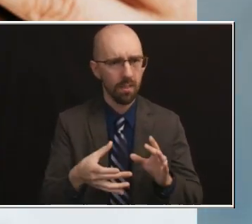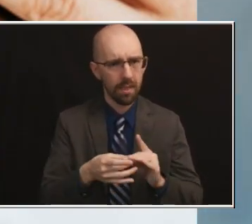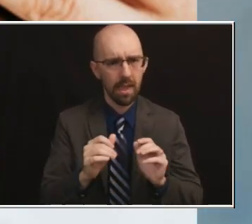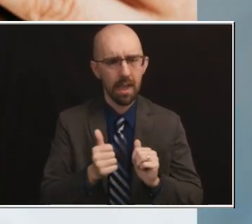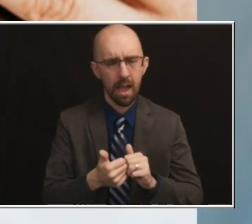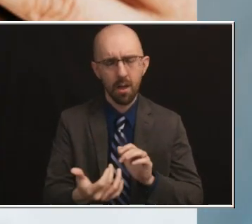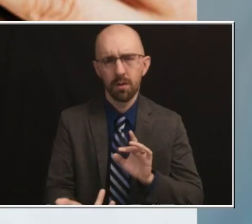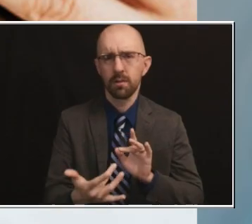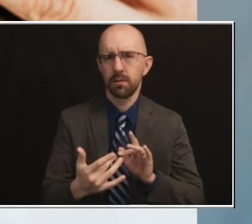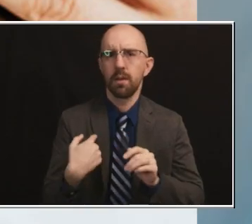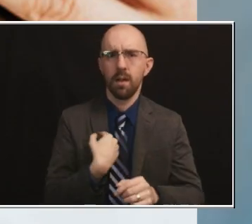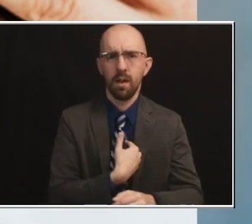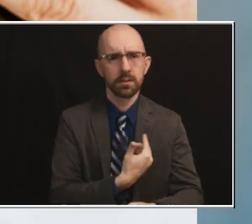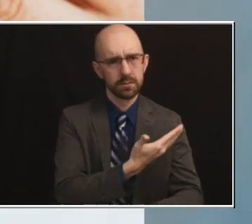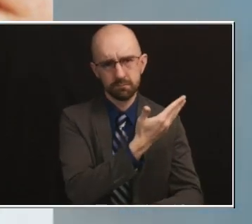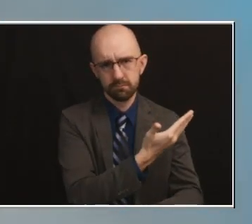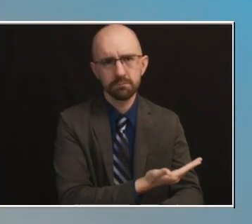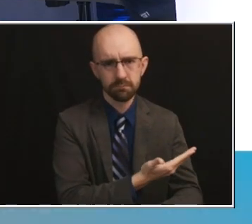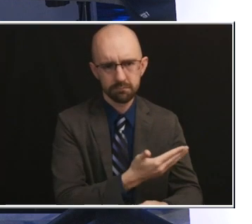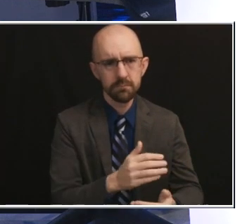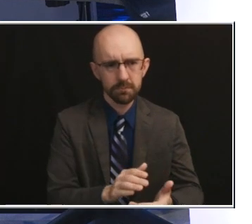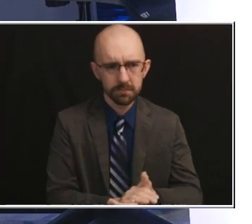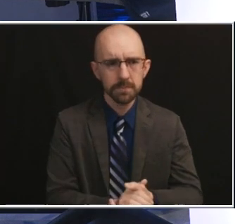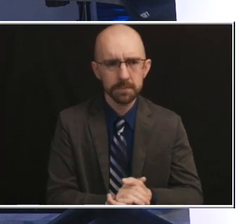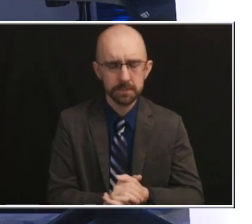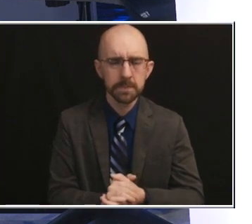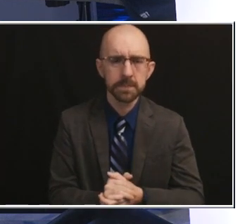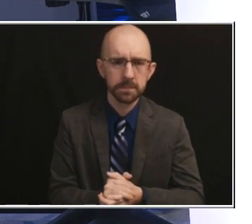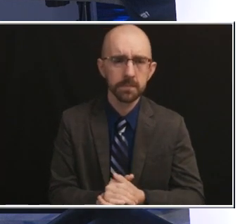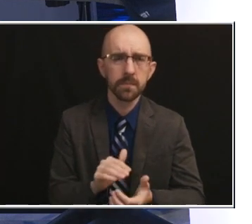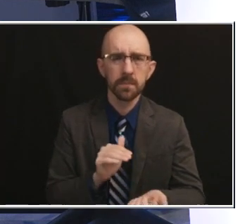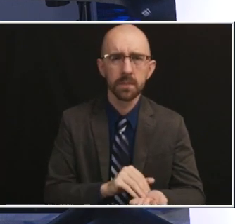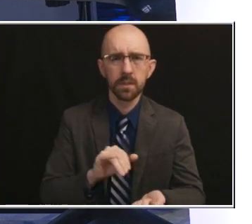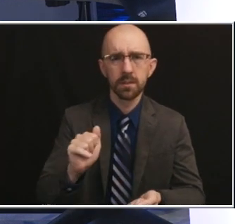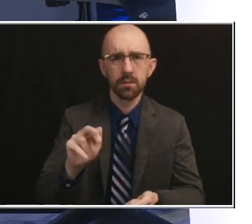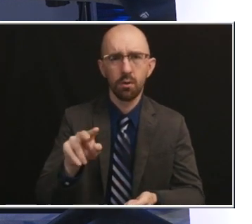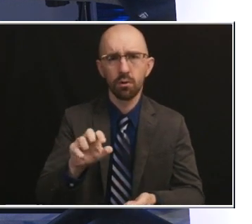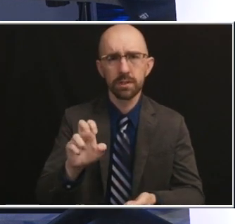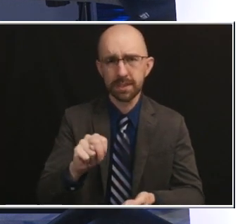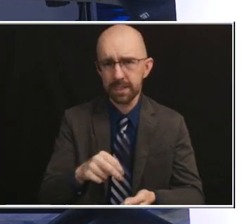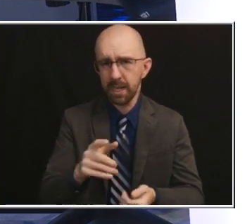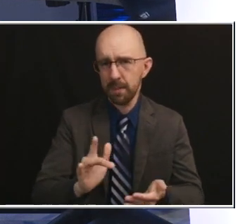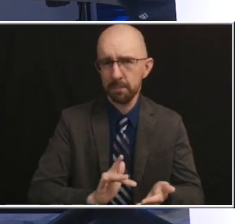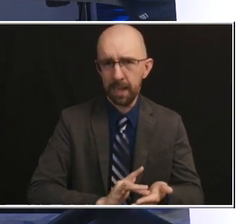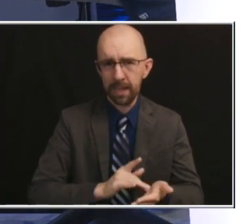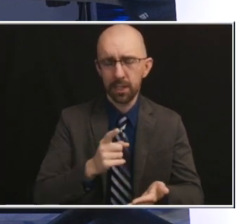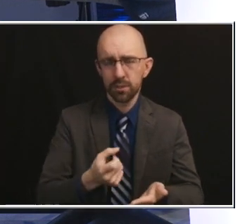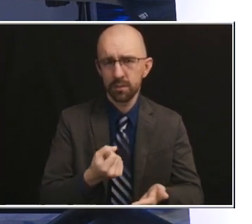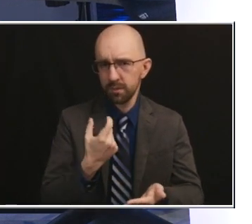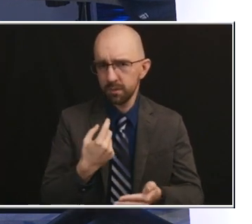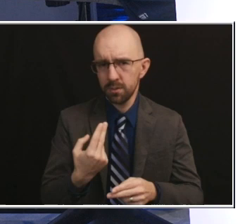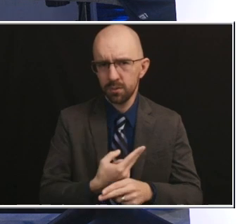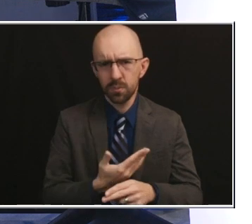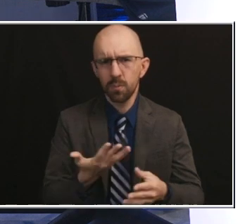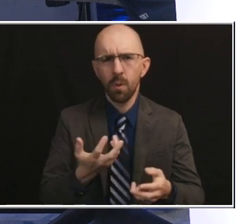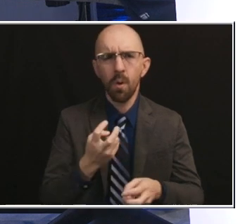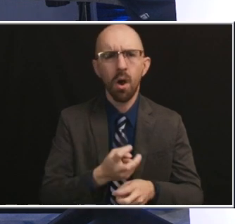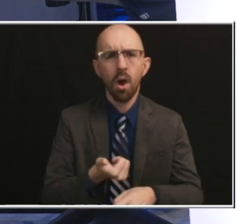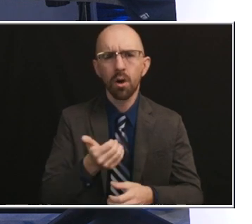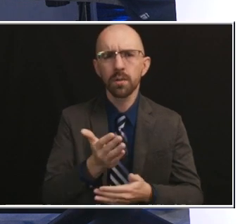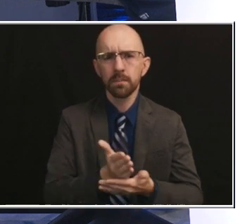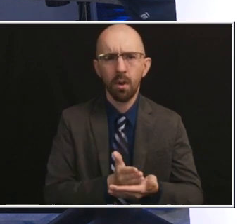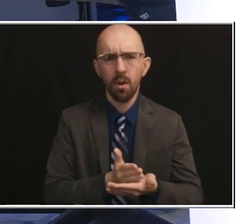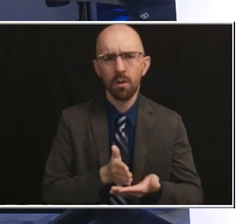now there on your screen. Dr. Jarzen, when it comes to the medications you took, what was the hardest part for you going